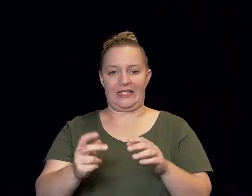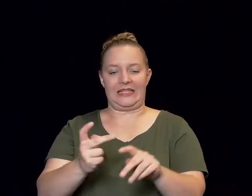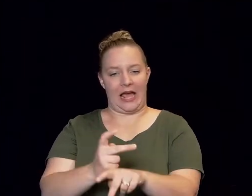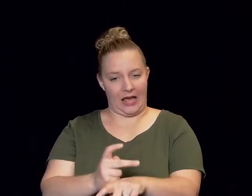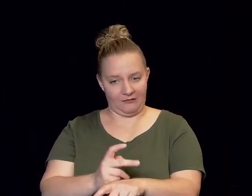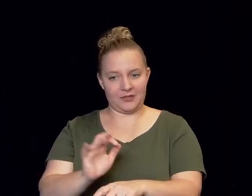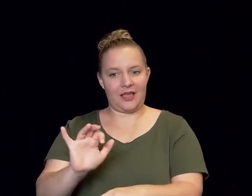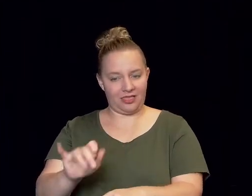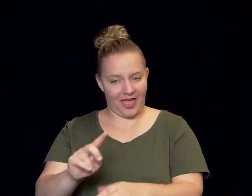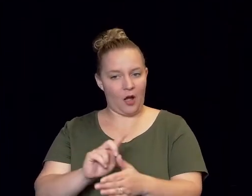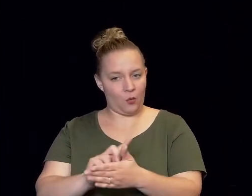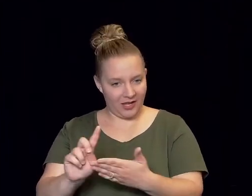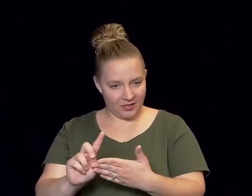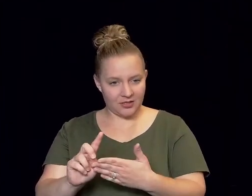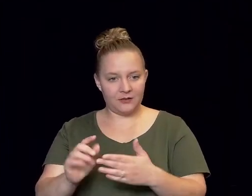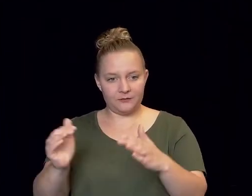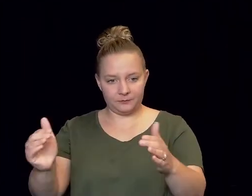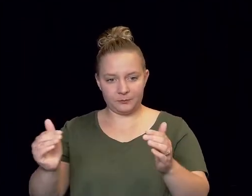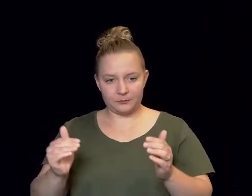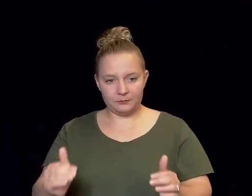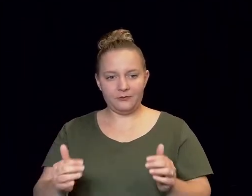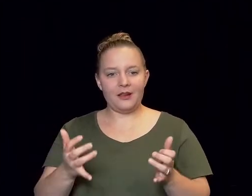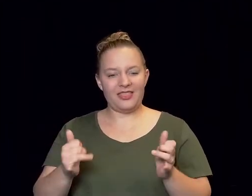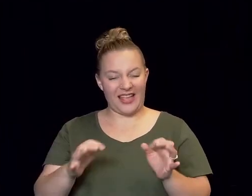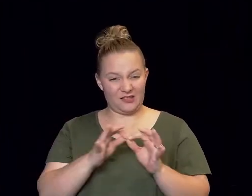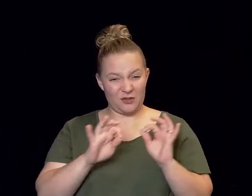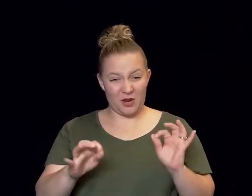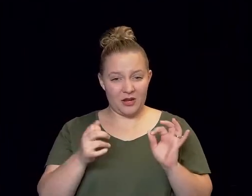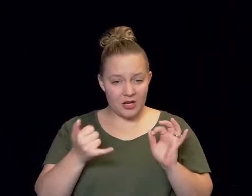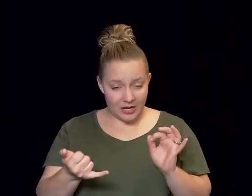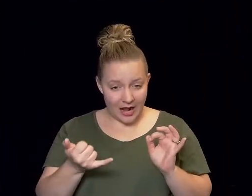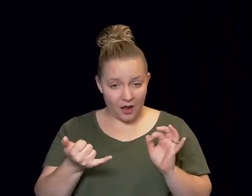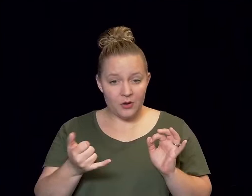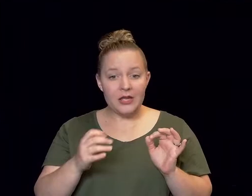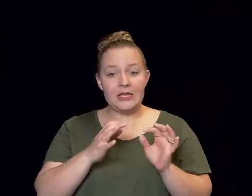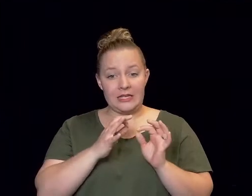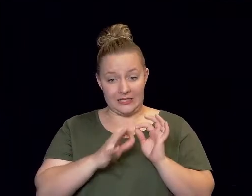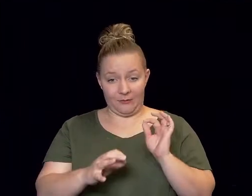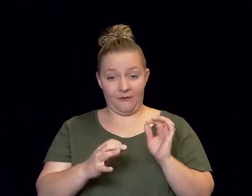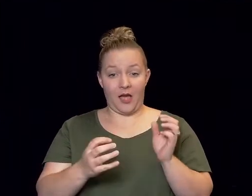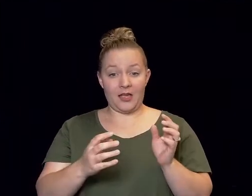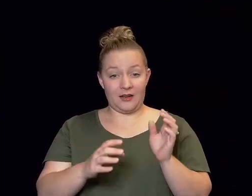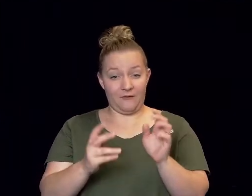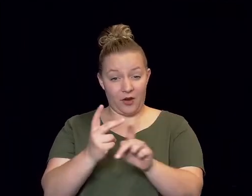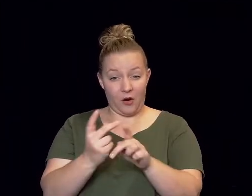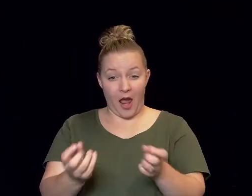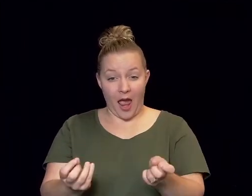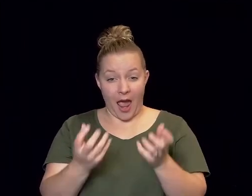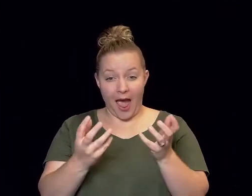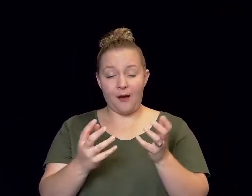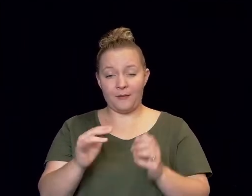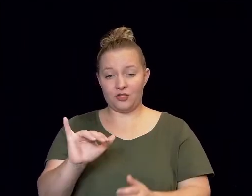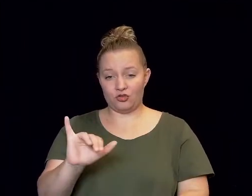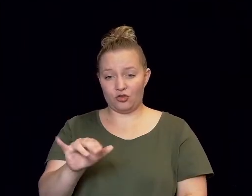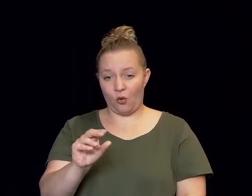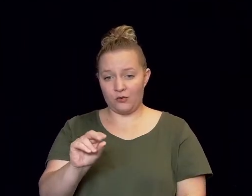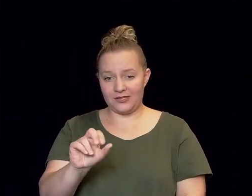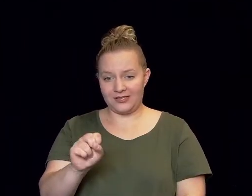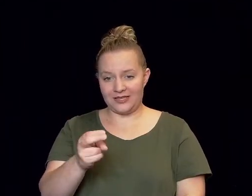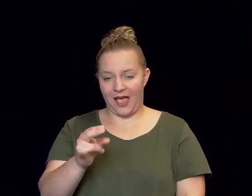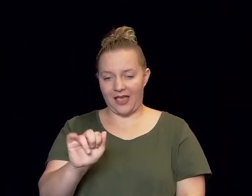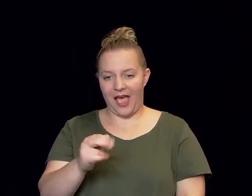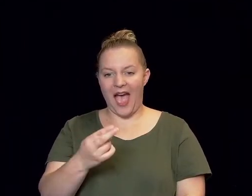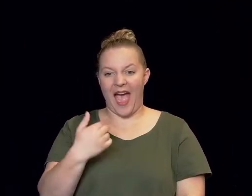So here's our expression. Then we're going to simplify to find how much money Josiah will have saved after 11 weeks.